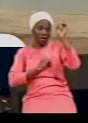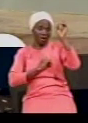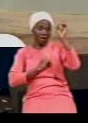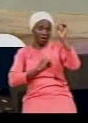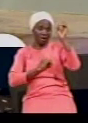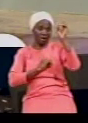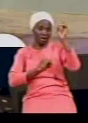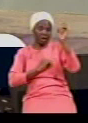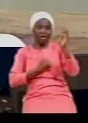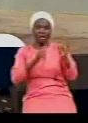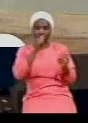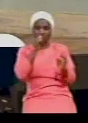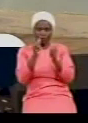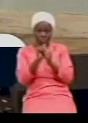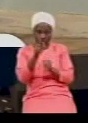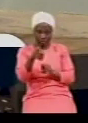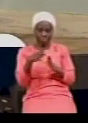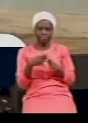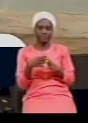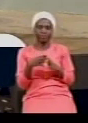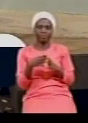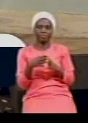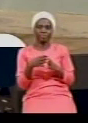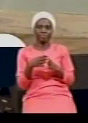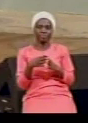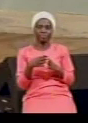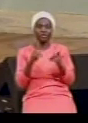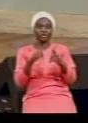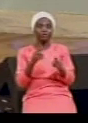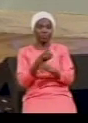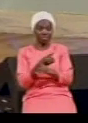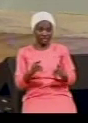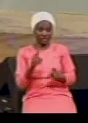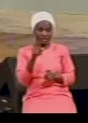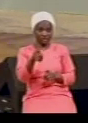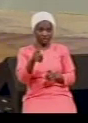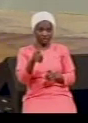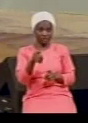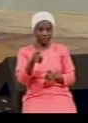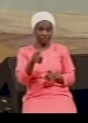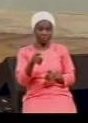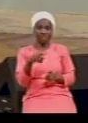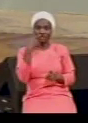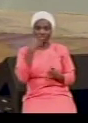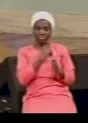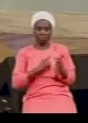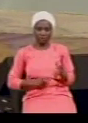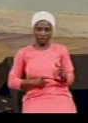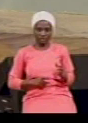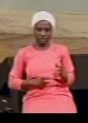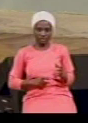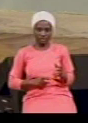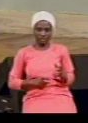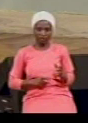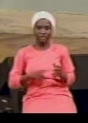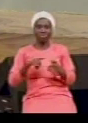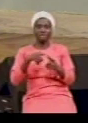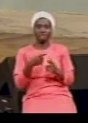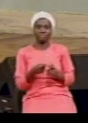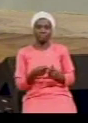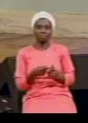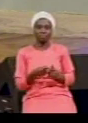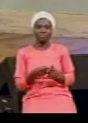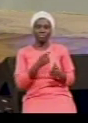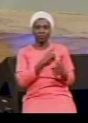am with thee. To deliver thee, says the Lord. Then the Lord